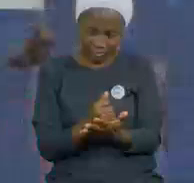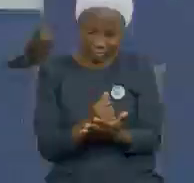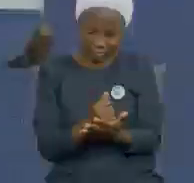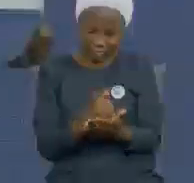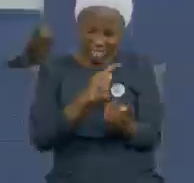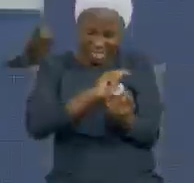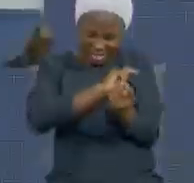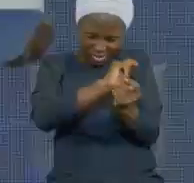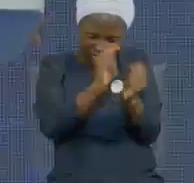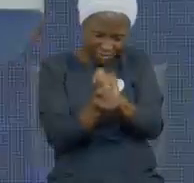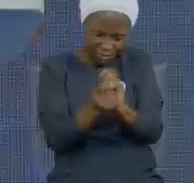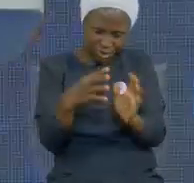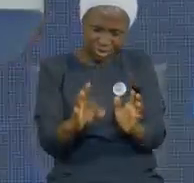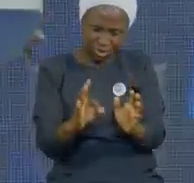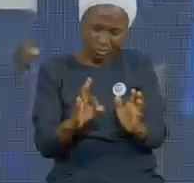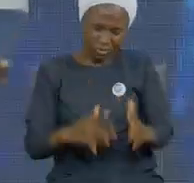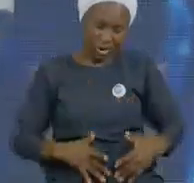Transformation of life.